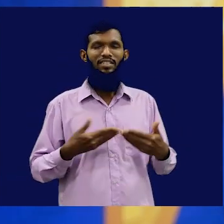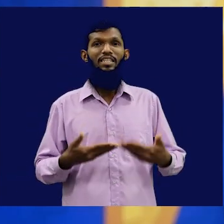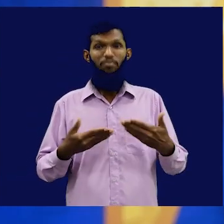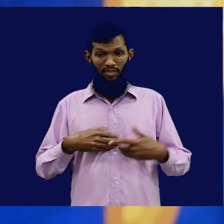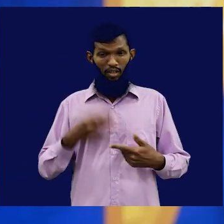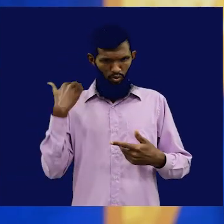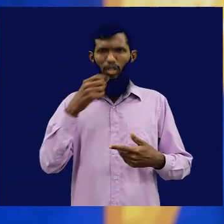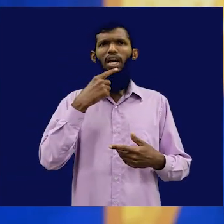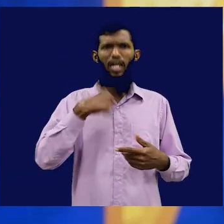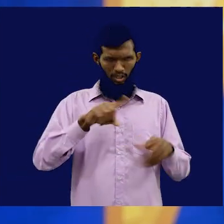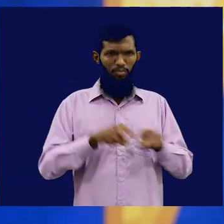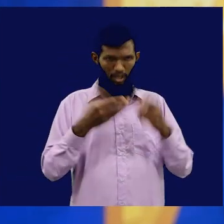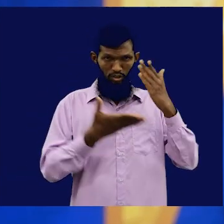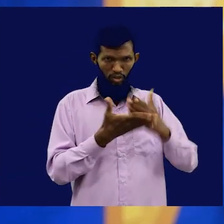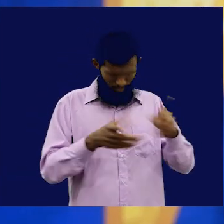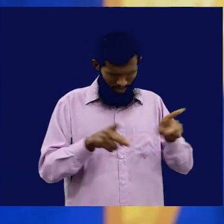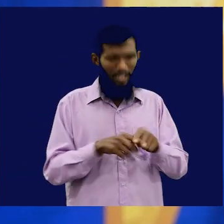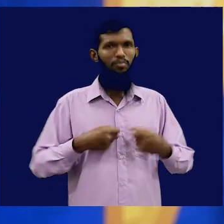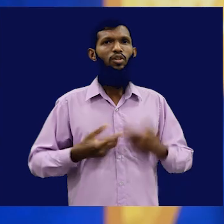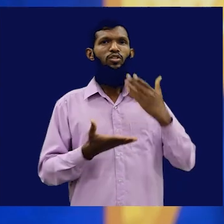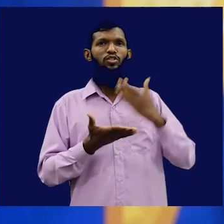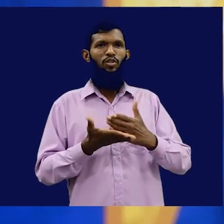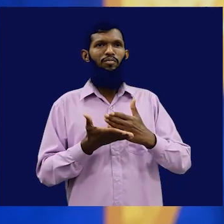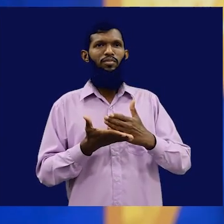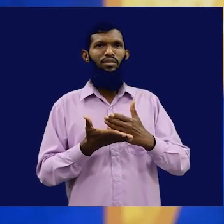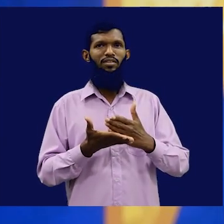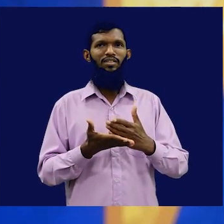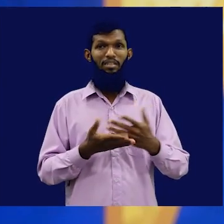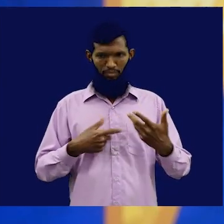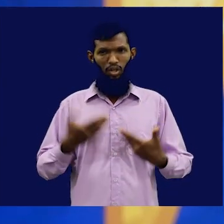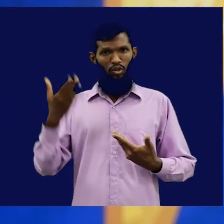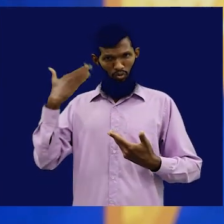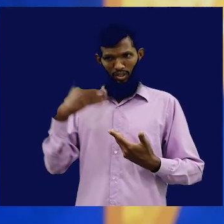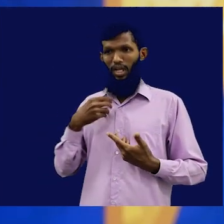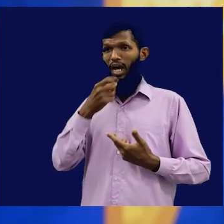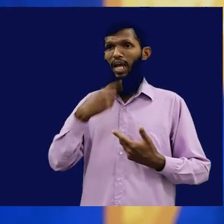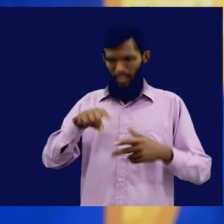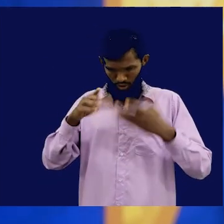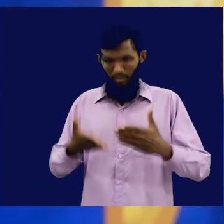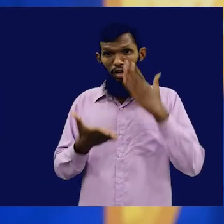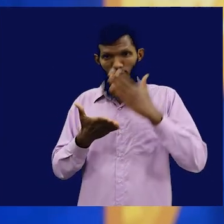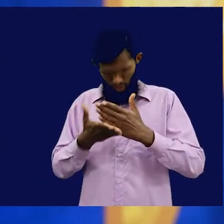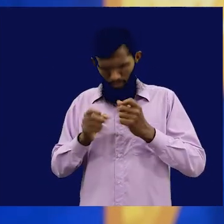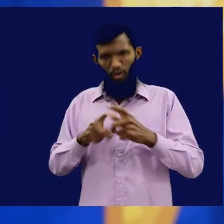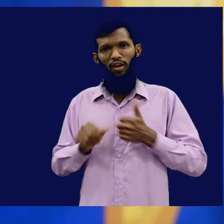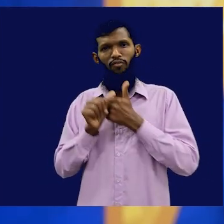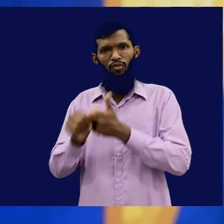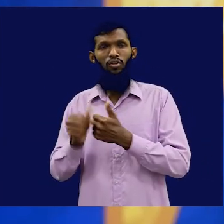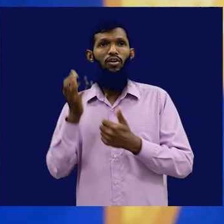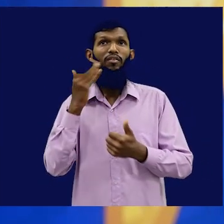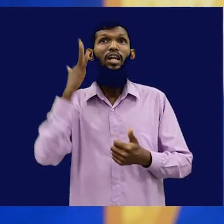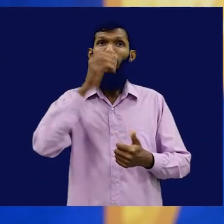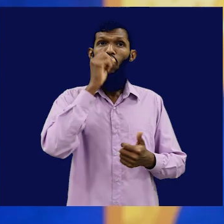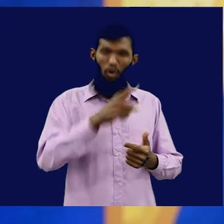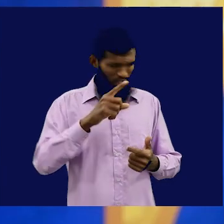ta'ala has forbidden them to him at this time, during his Ihram. So how can he violate the prohibitions of Allah subhanahu wa